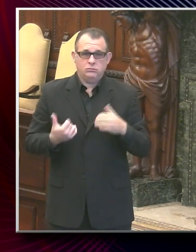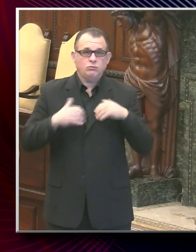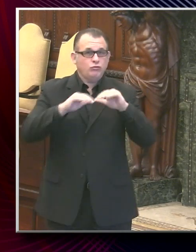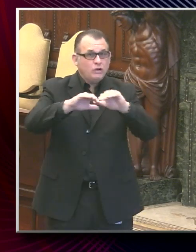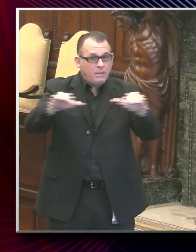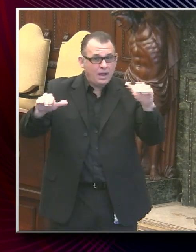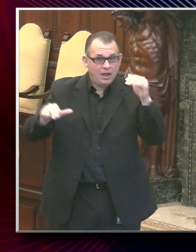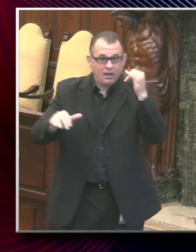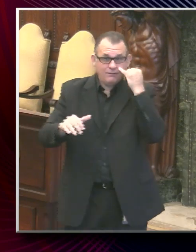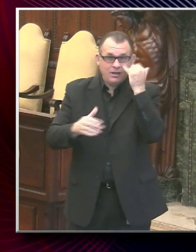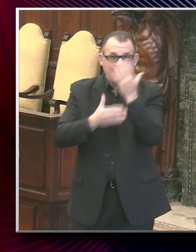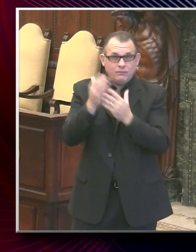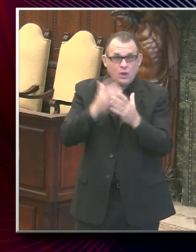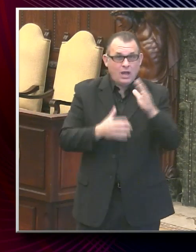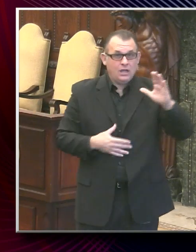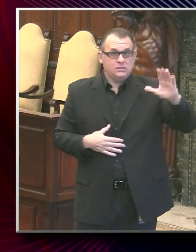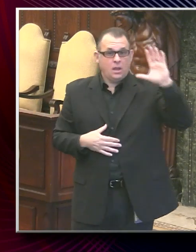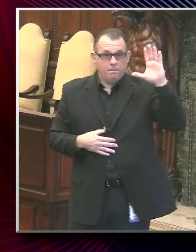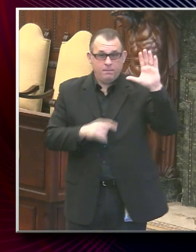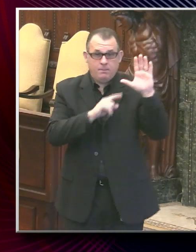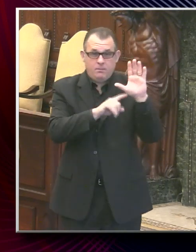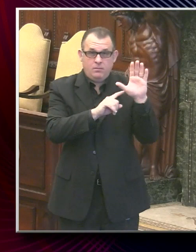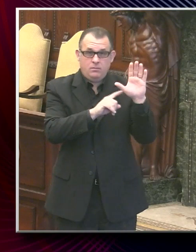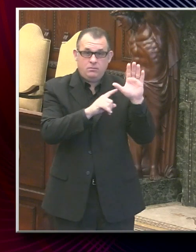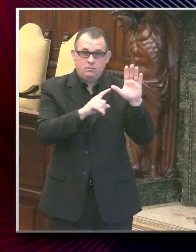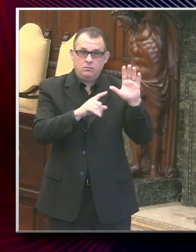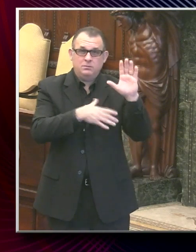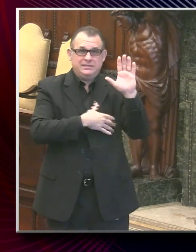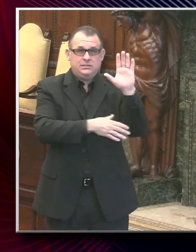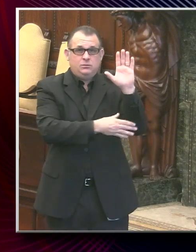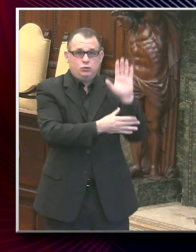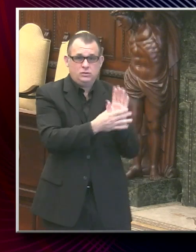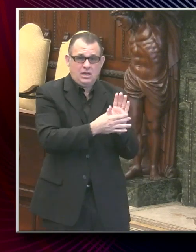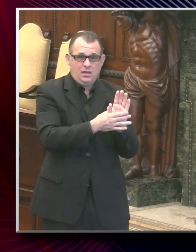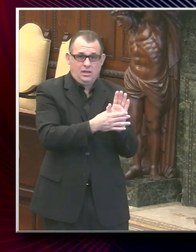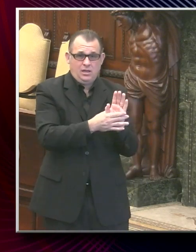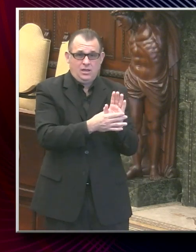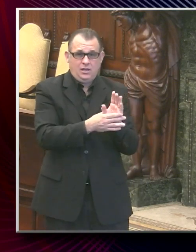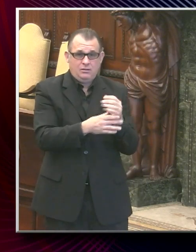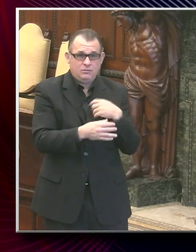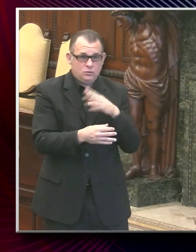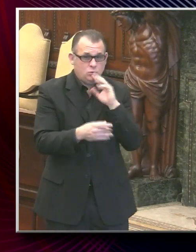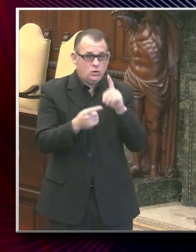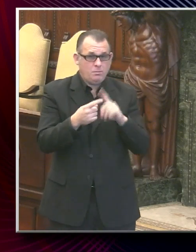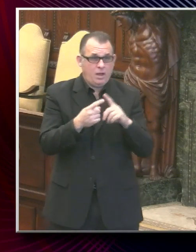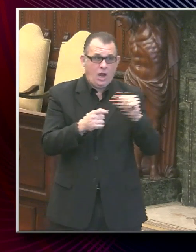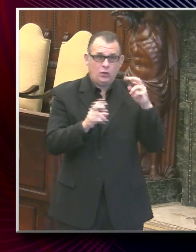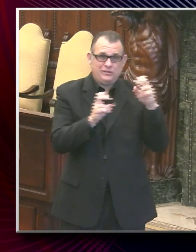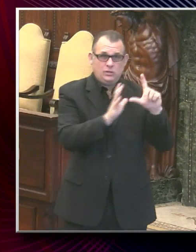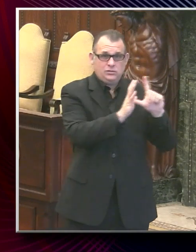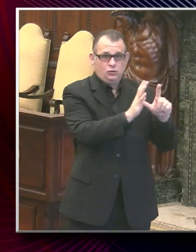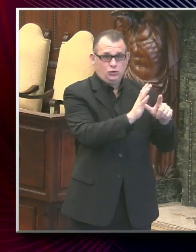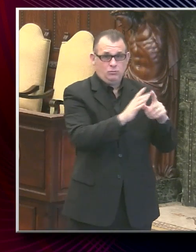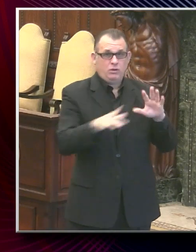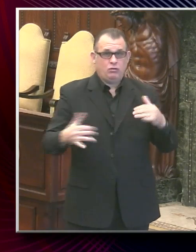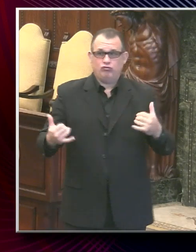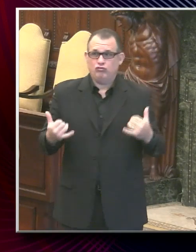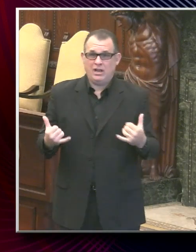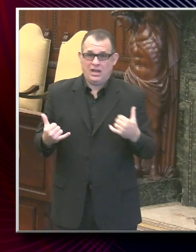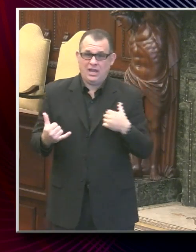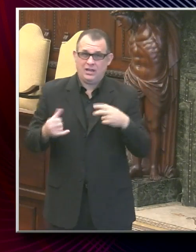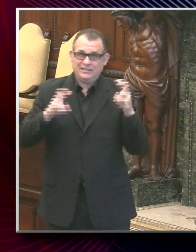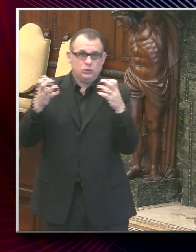hand raised right now, just if you could please just lower that and we'll get to the second round. But we still want to take questions just on COVID right now.